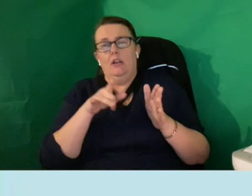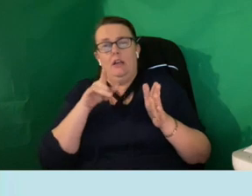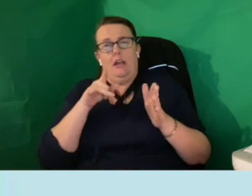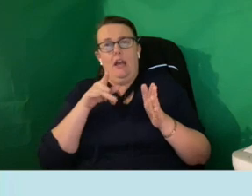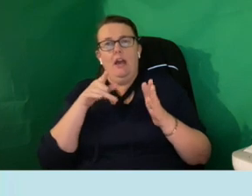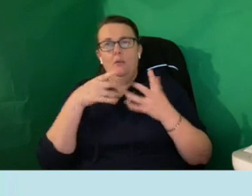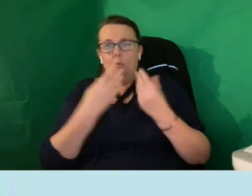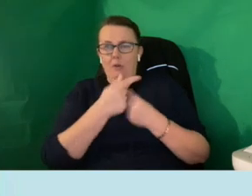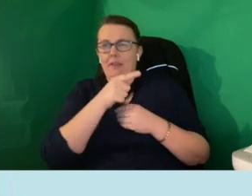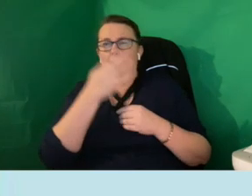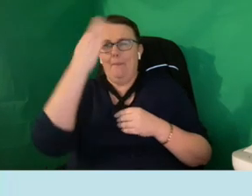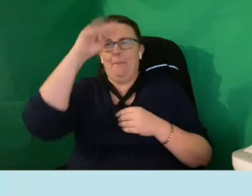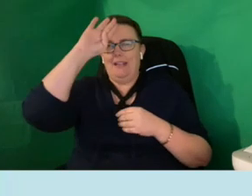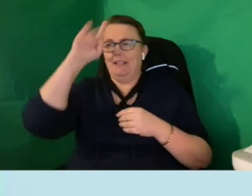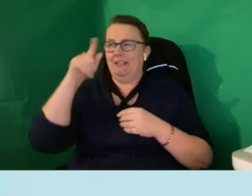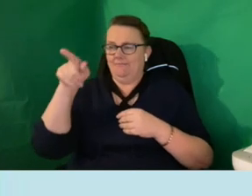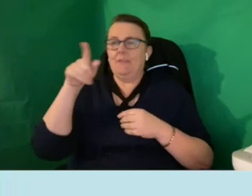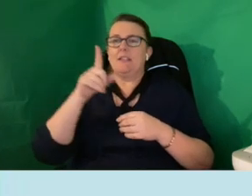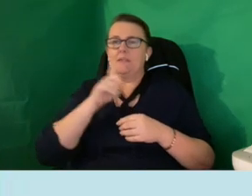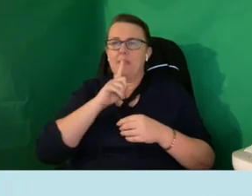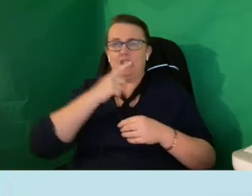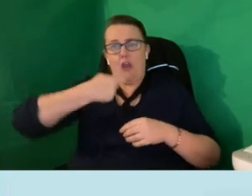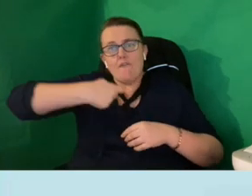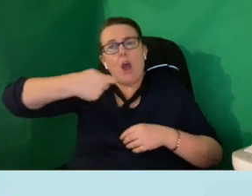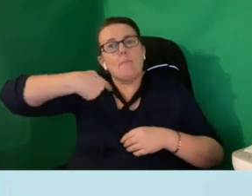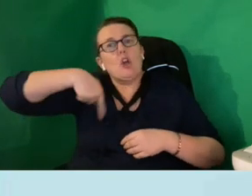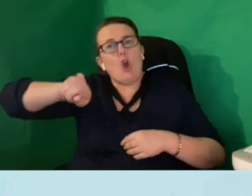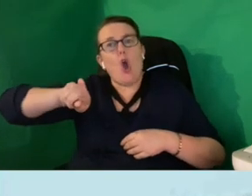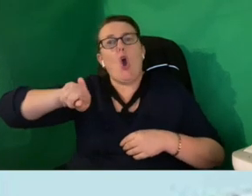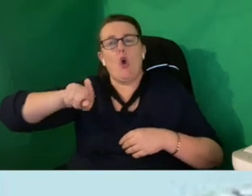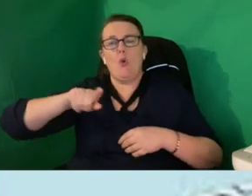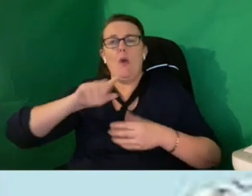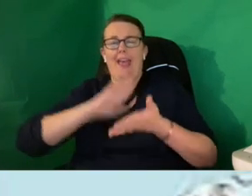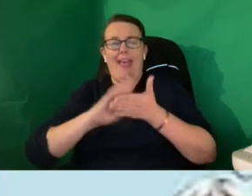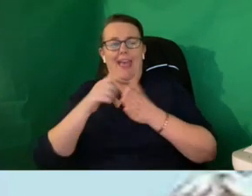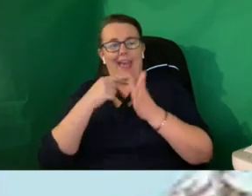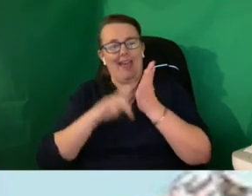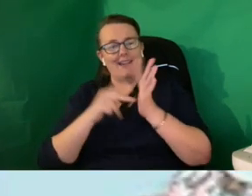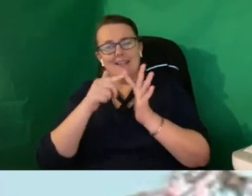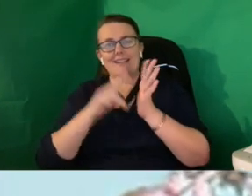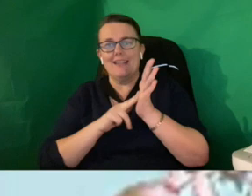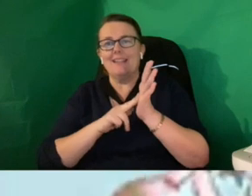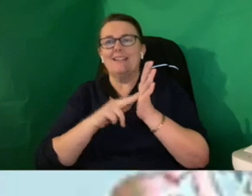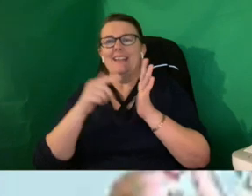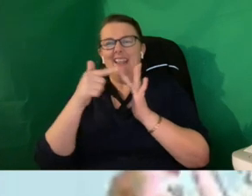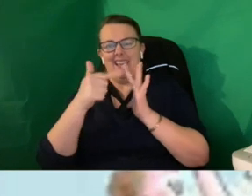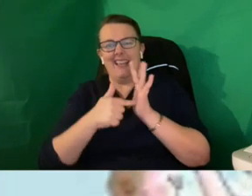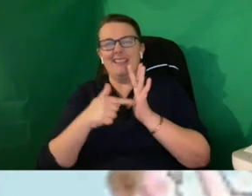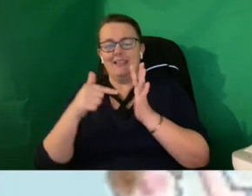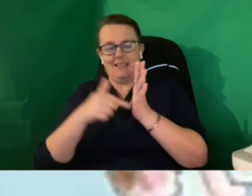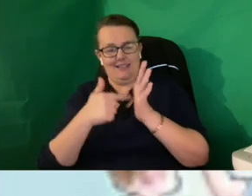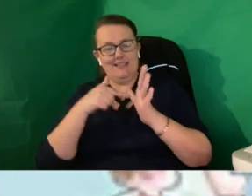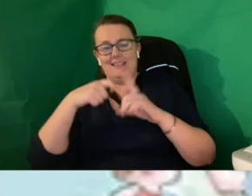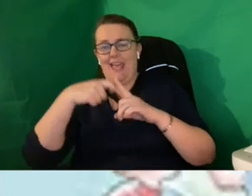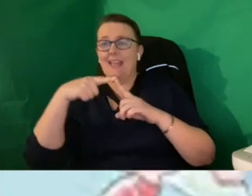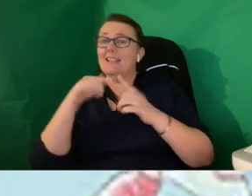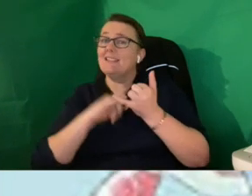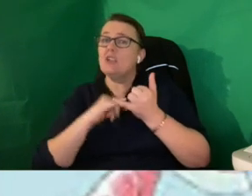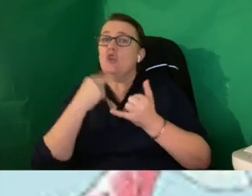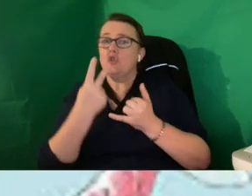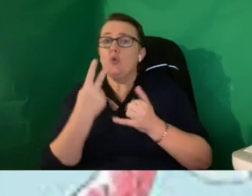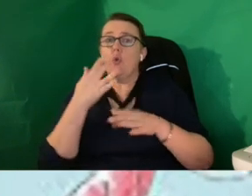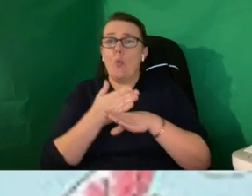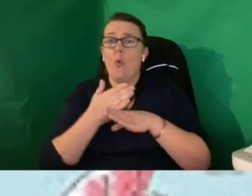particularly, we did the Hen and It Takes Two workshop, which I highly recommend to anybody. If you get a chance to do it, do